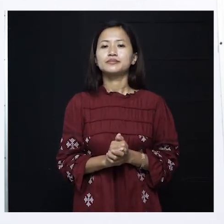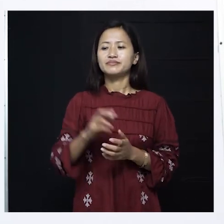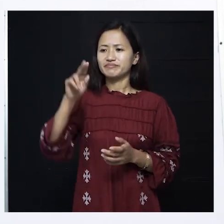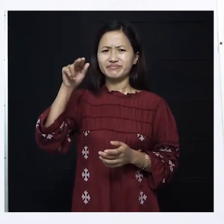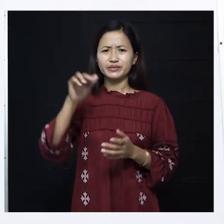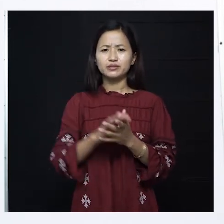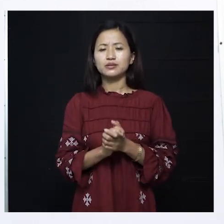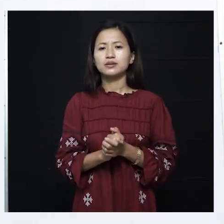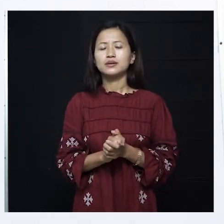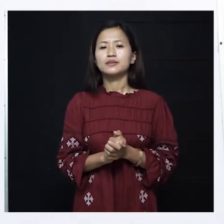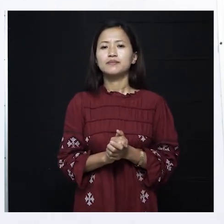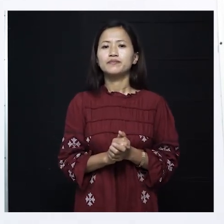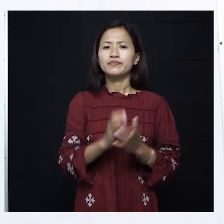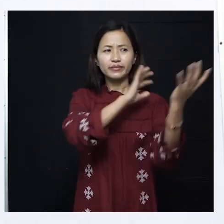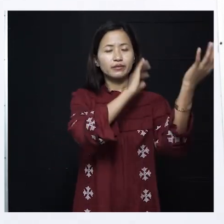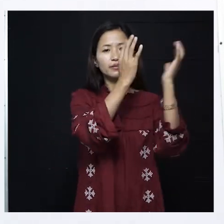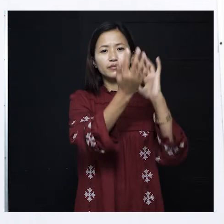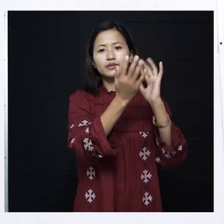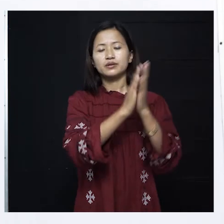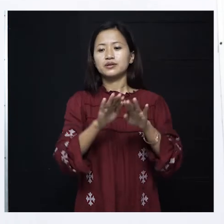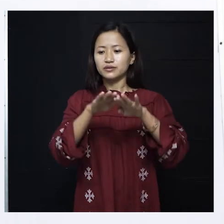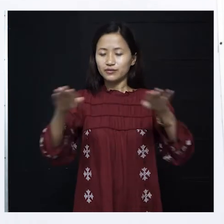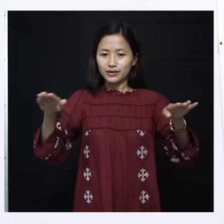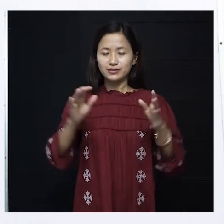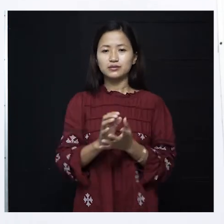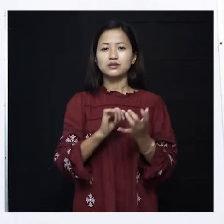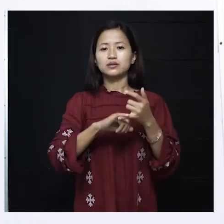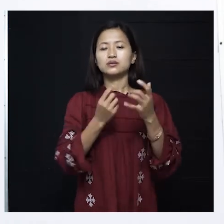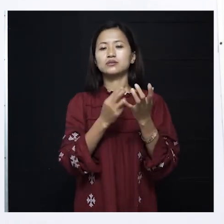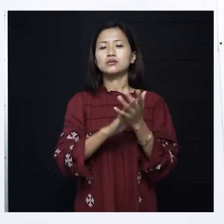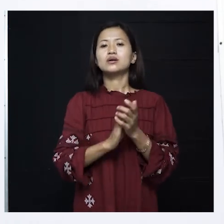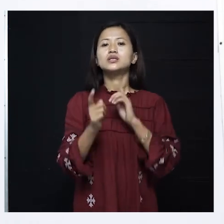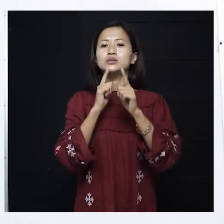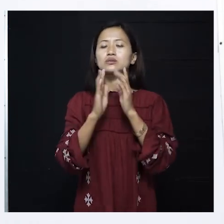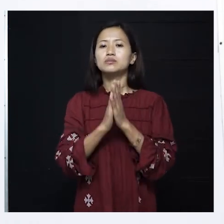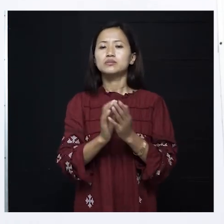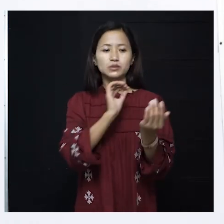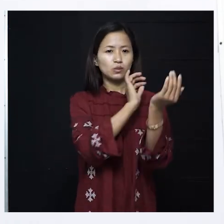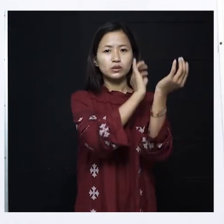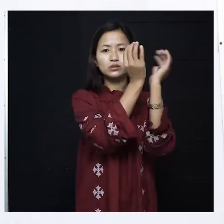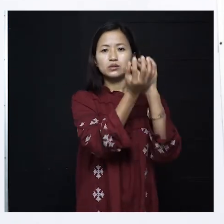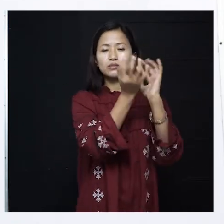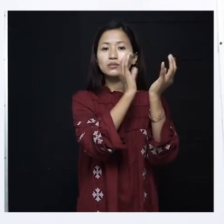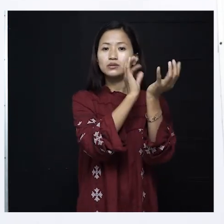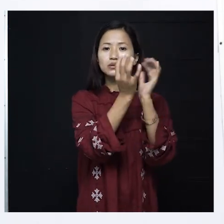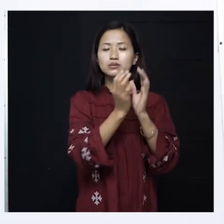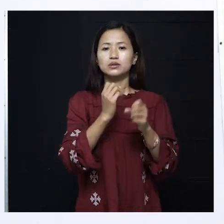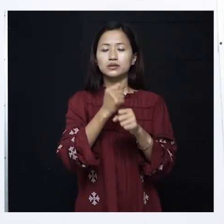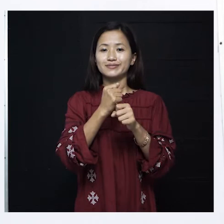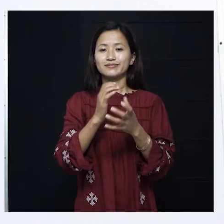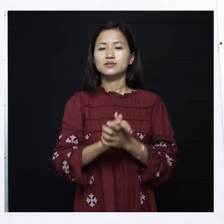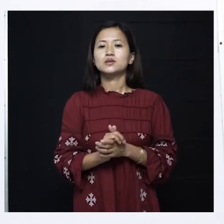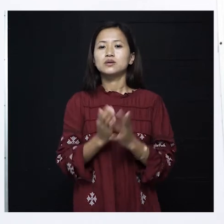representative of a part of the earth on a flat surface. Then when we talk about the globe, we call it as